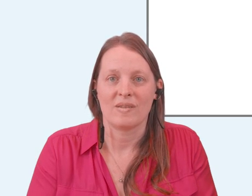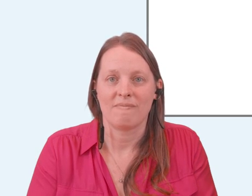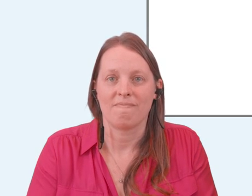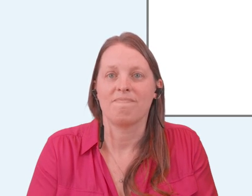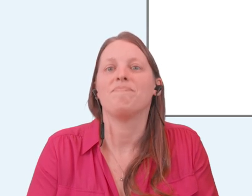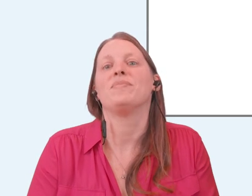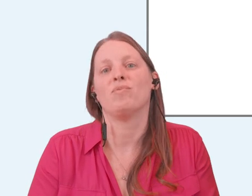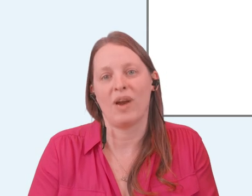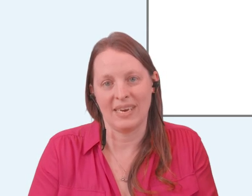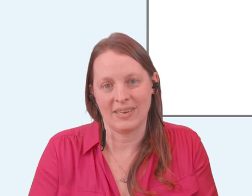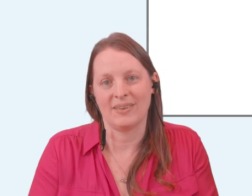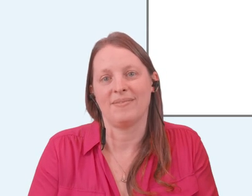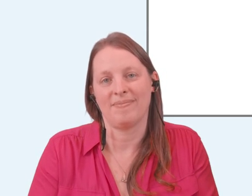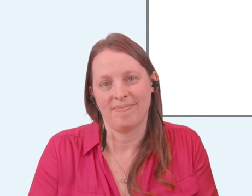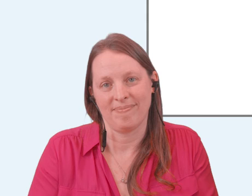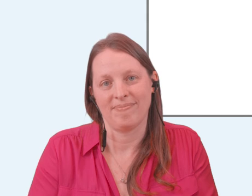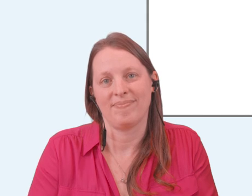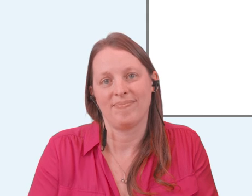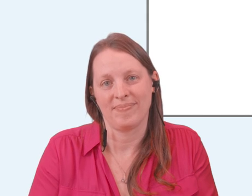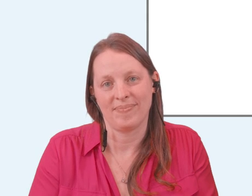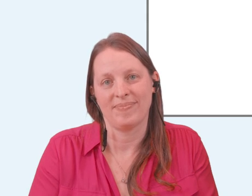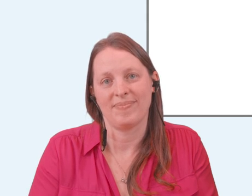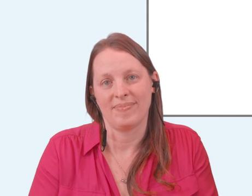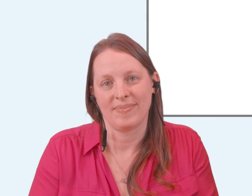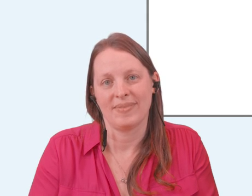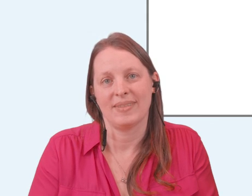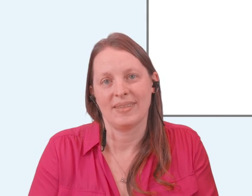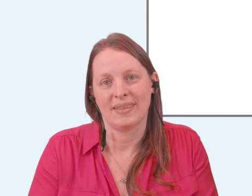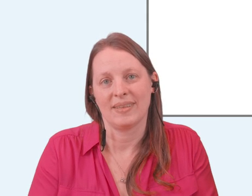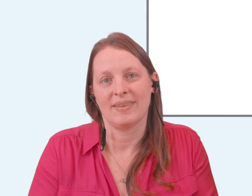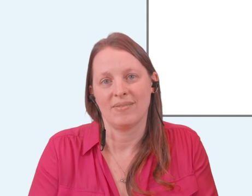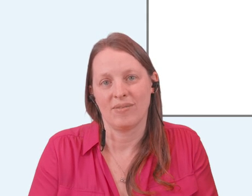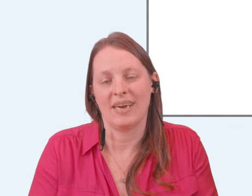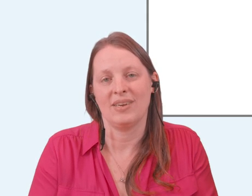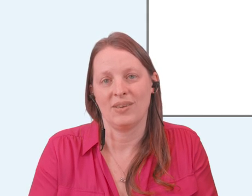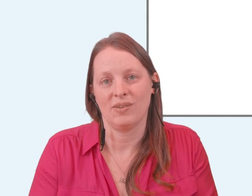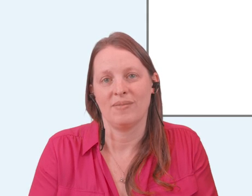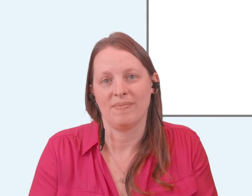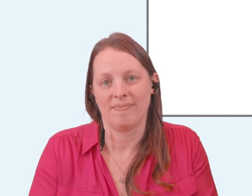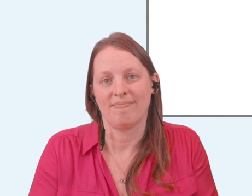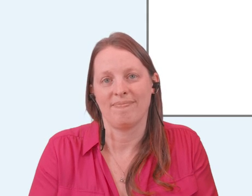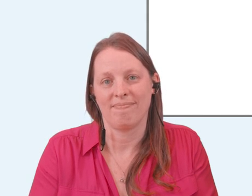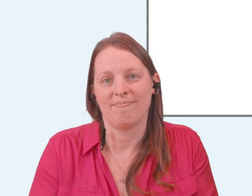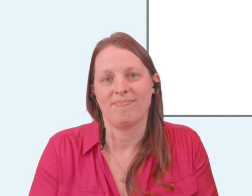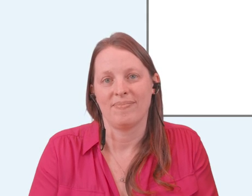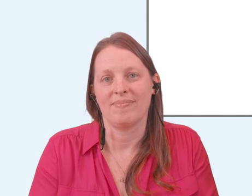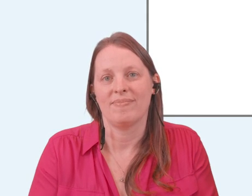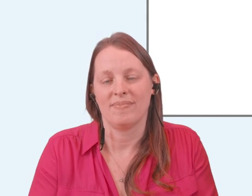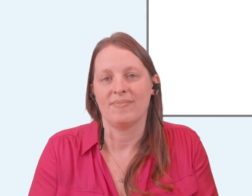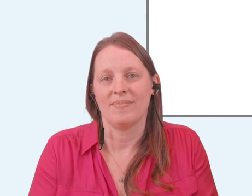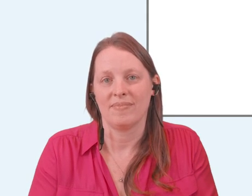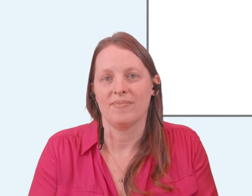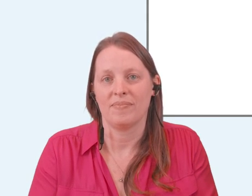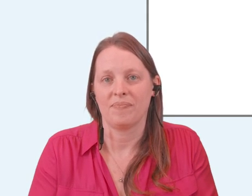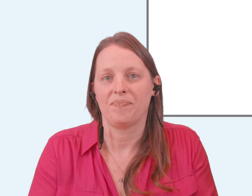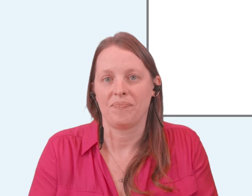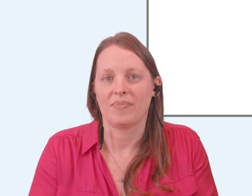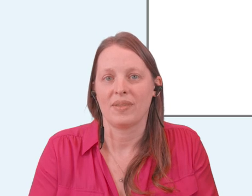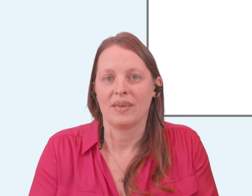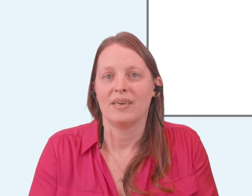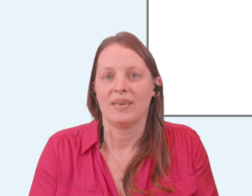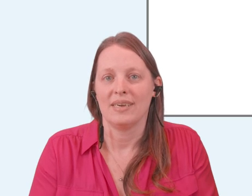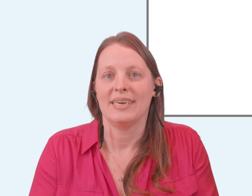turned the head. Right. Okay. Right. Not spontaneous. The verticals not